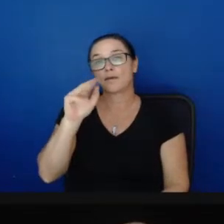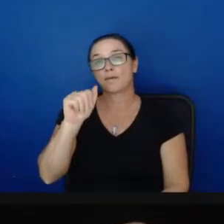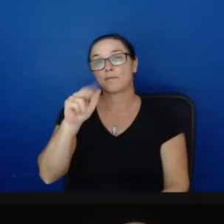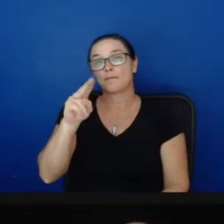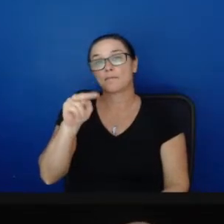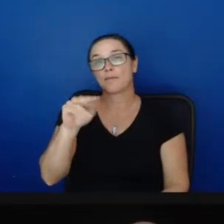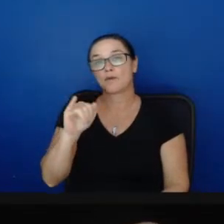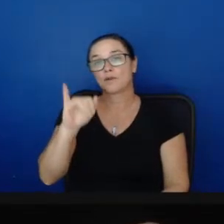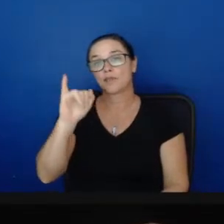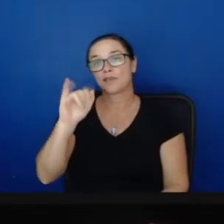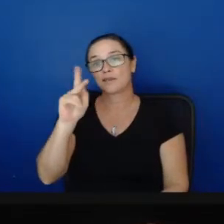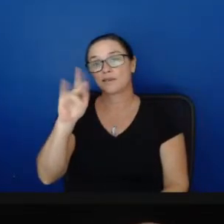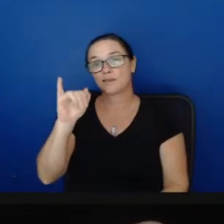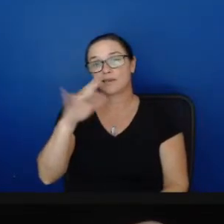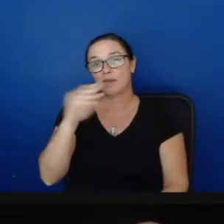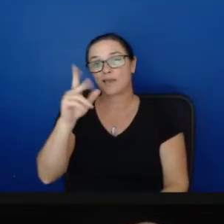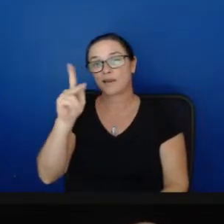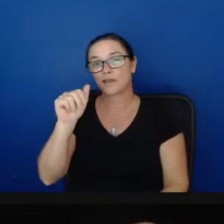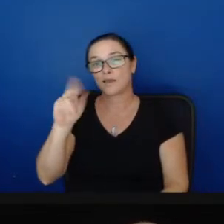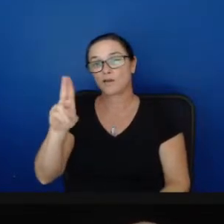volcanic unrest.